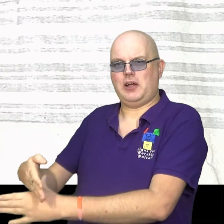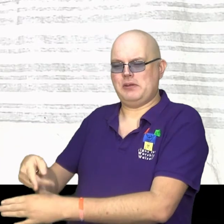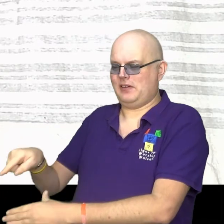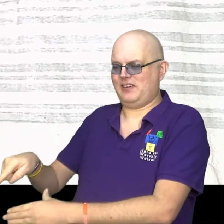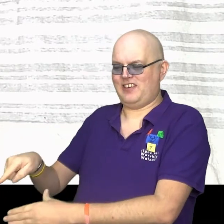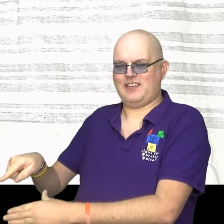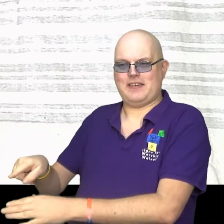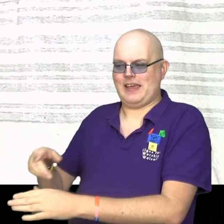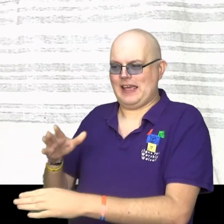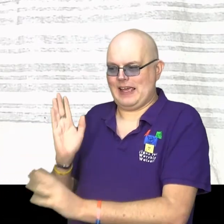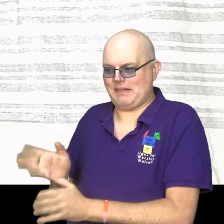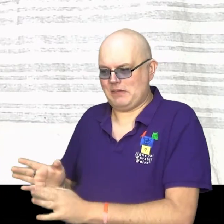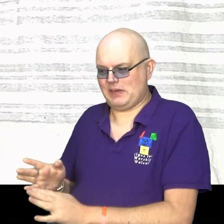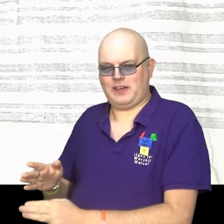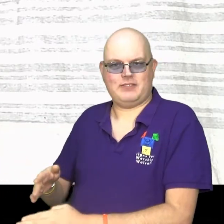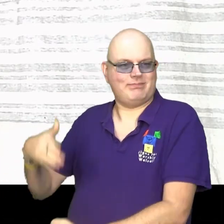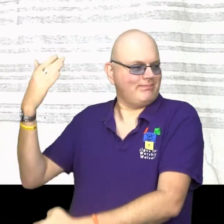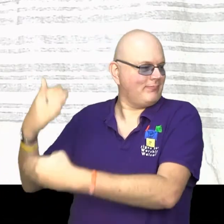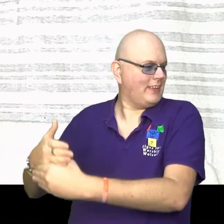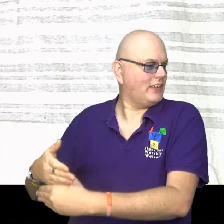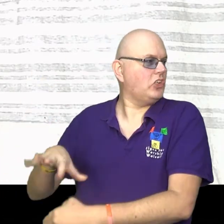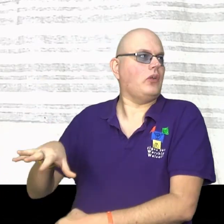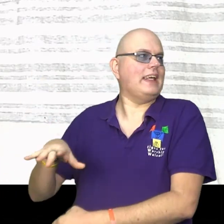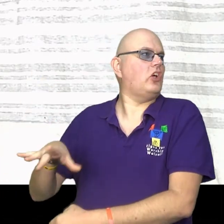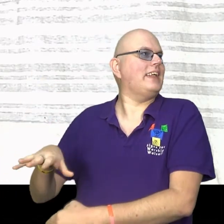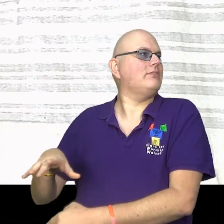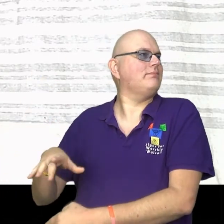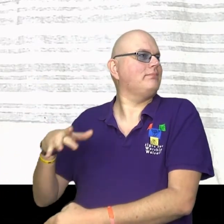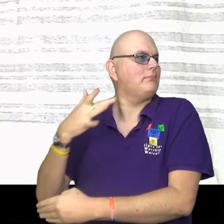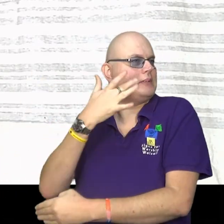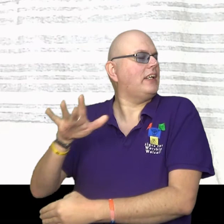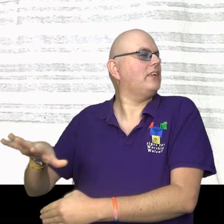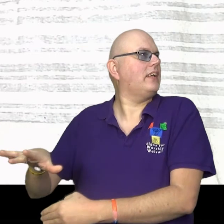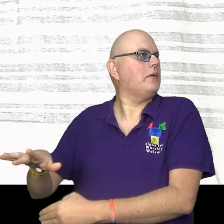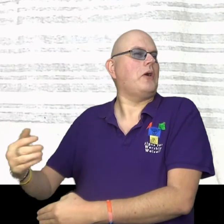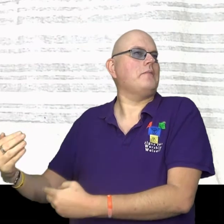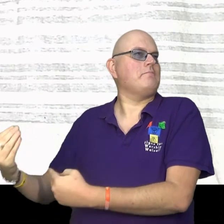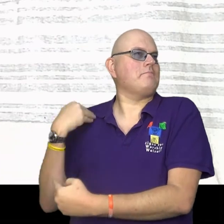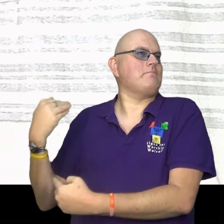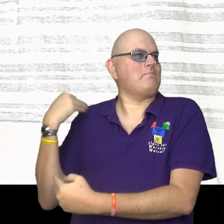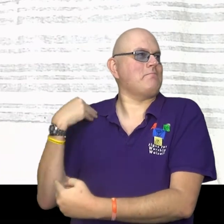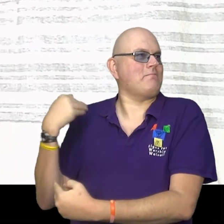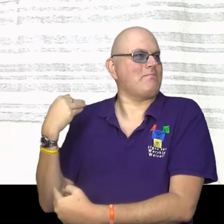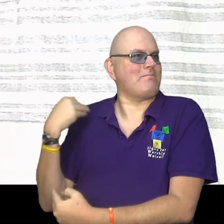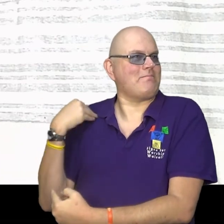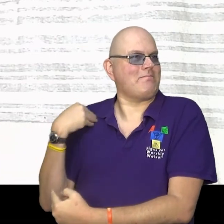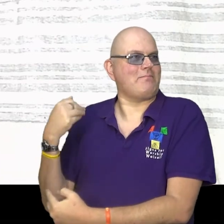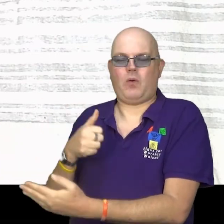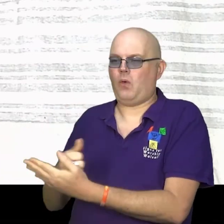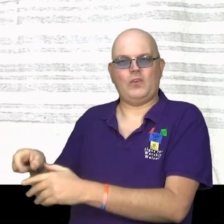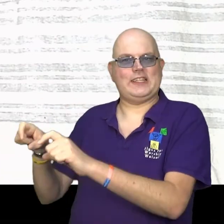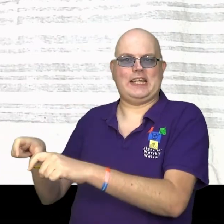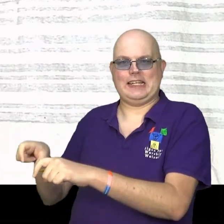do, I'll pretend it doesn't exist. But it always comes back to bite me, because the job doesn't just